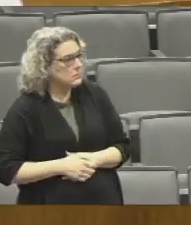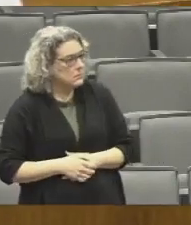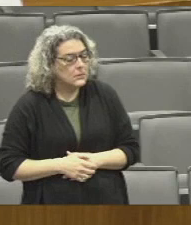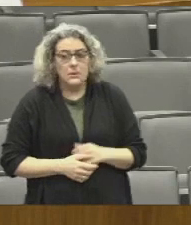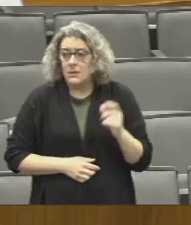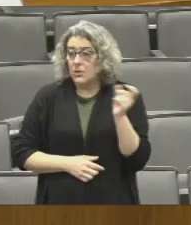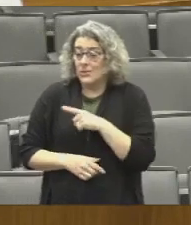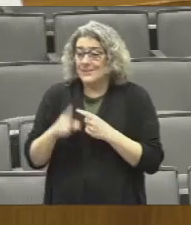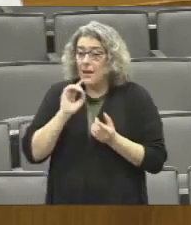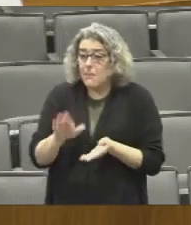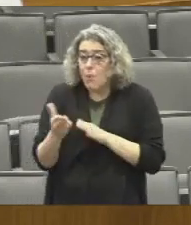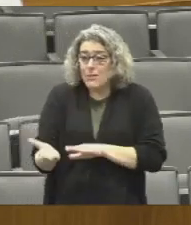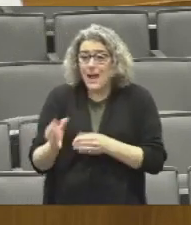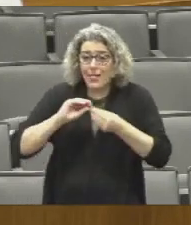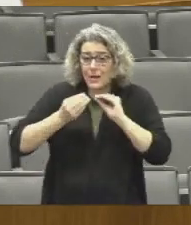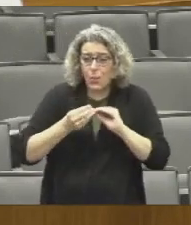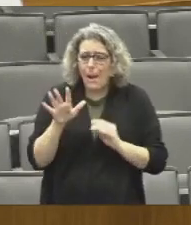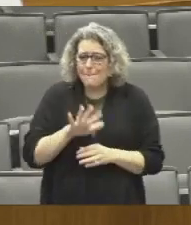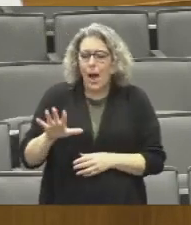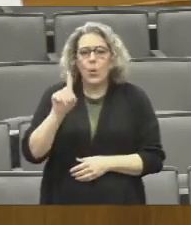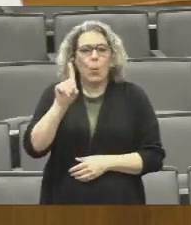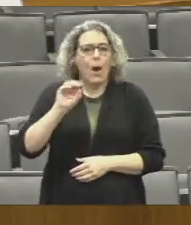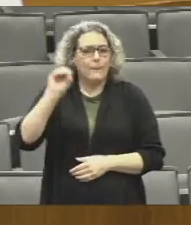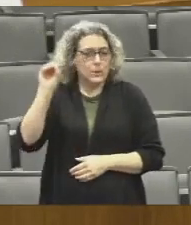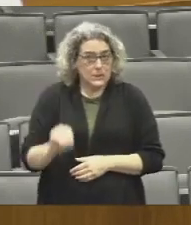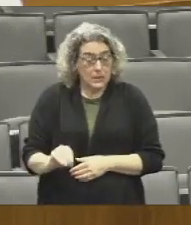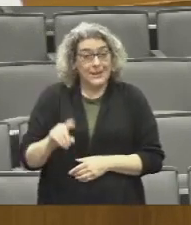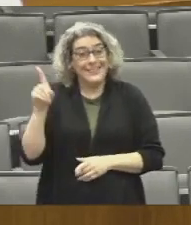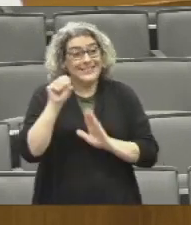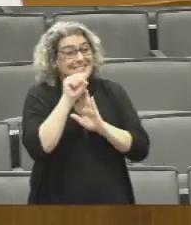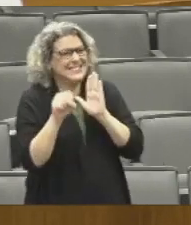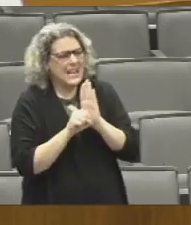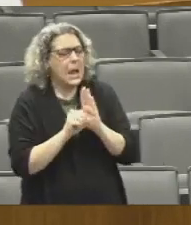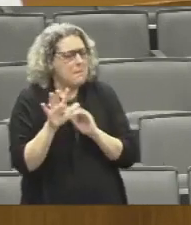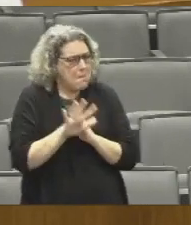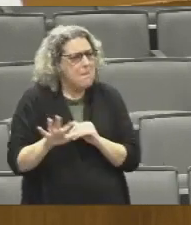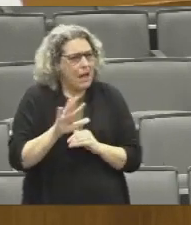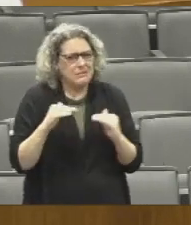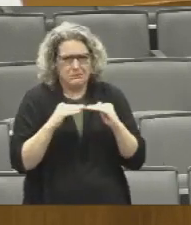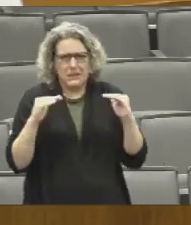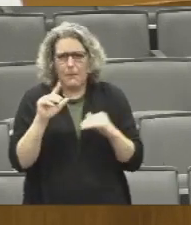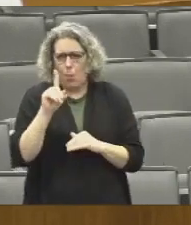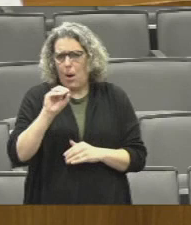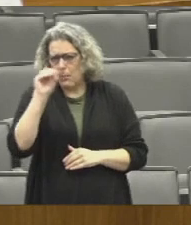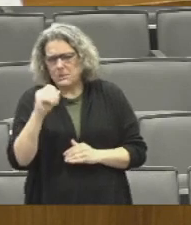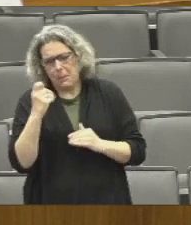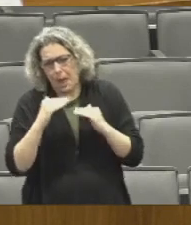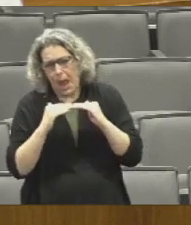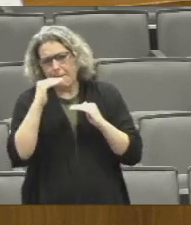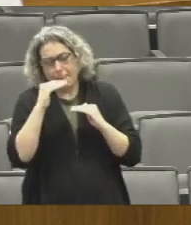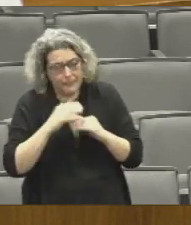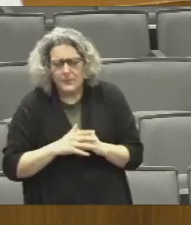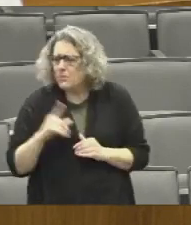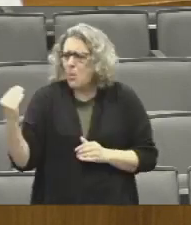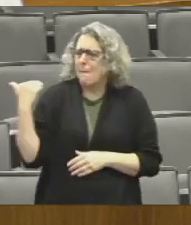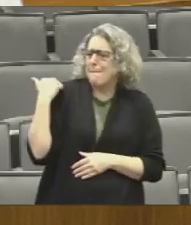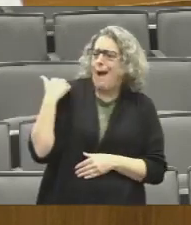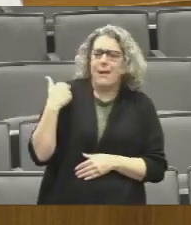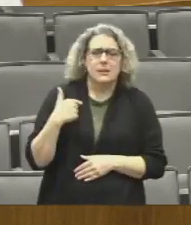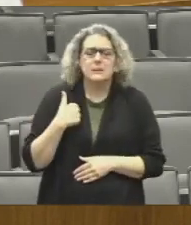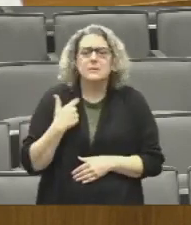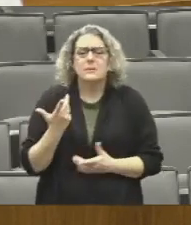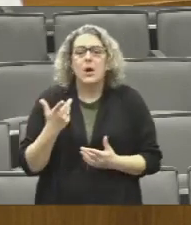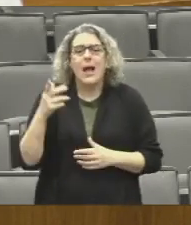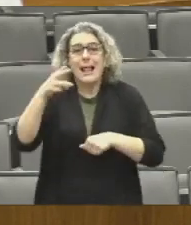have a mortality rate of about 1%, and the state has about the same, just a little bit over that. Would you remind us what perhaps